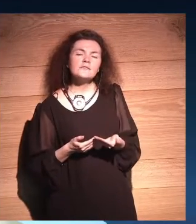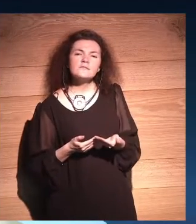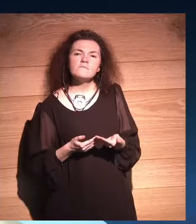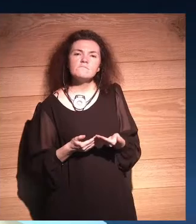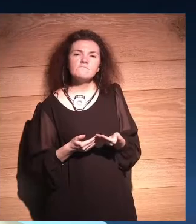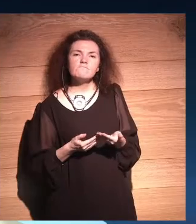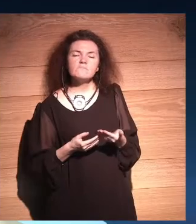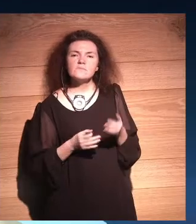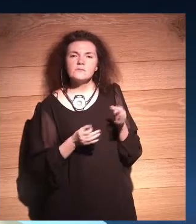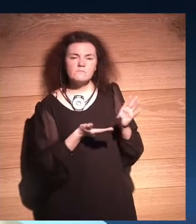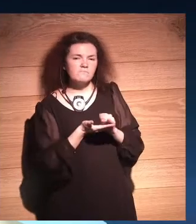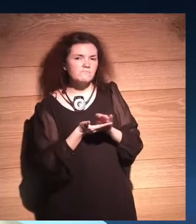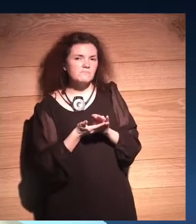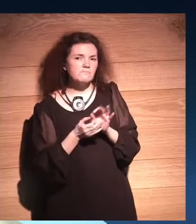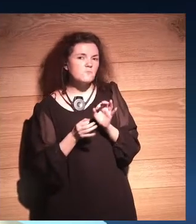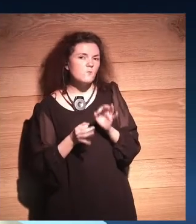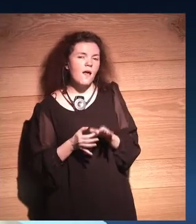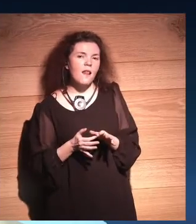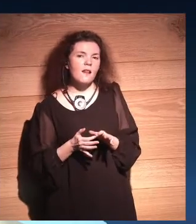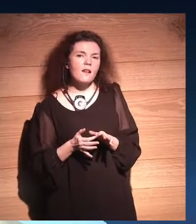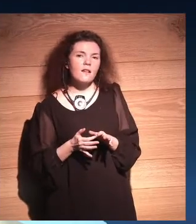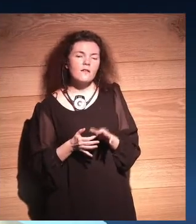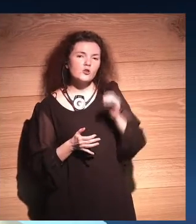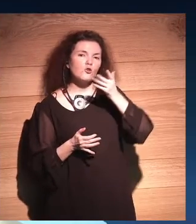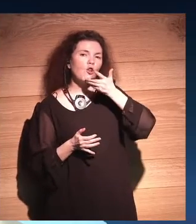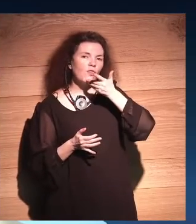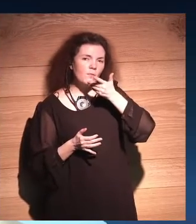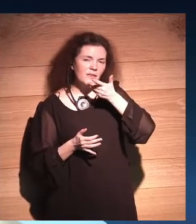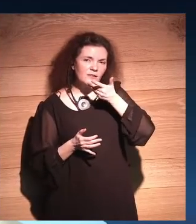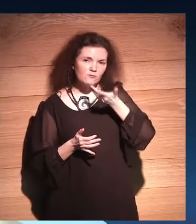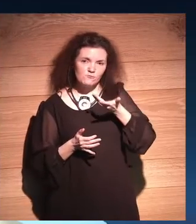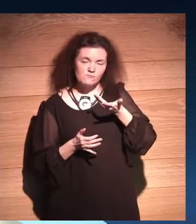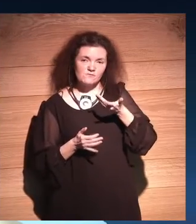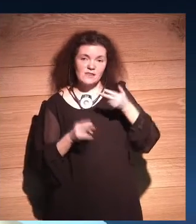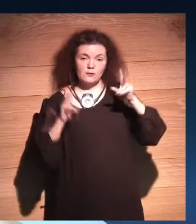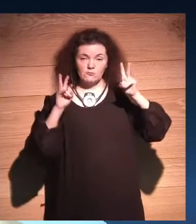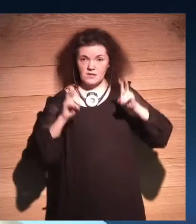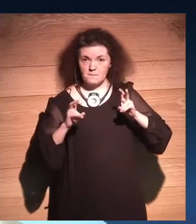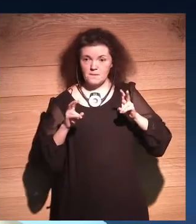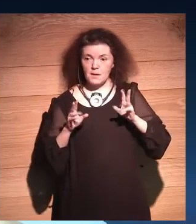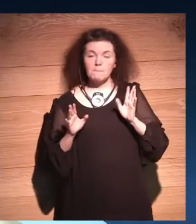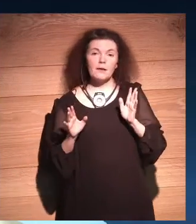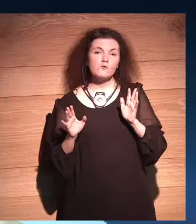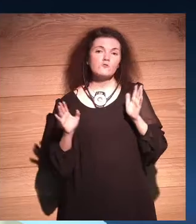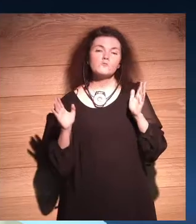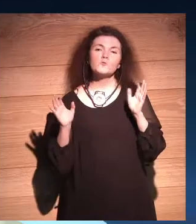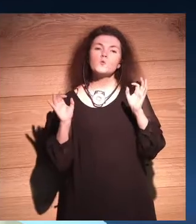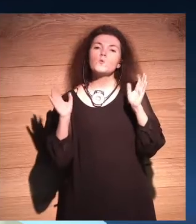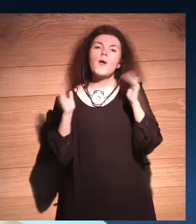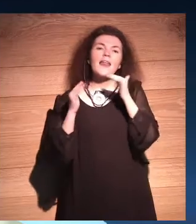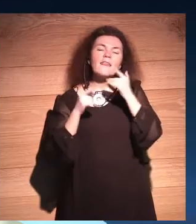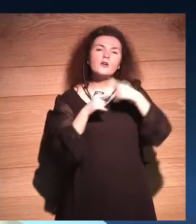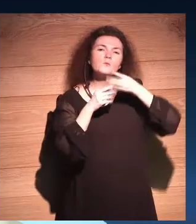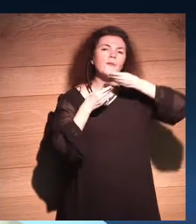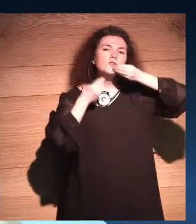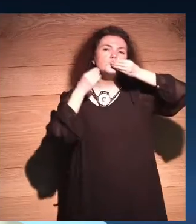and expertise, but it's no substitute for how people feel about an issue, which may have nothing to do with the facts, as we often